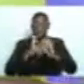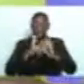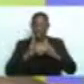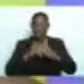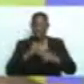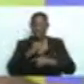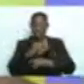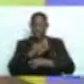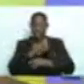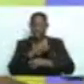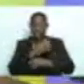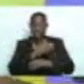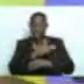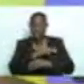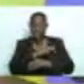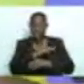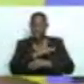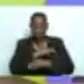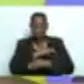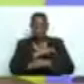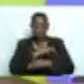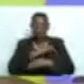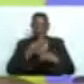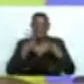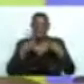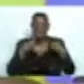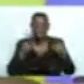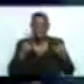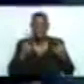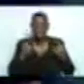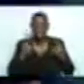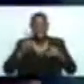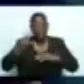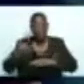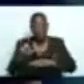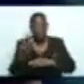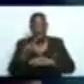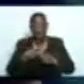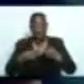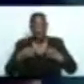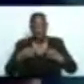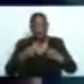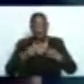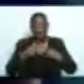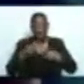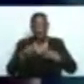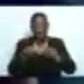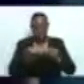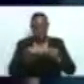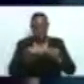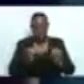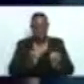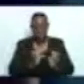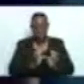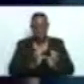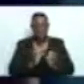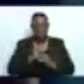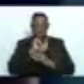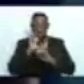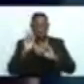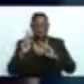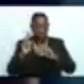Social Services, Information and Broadcasting, Wilchcombe invited him to visit his constituency, which he regrettably did not get to